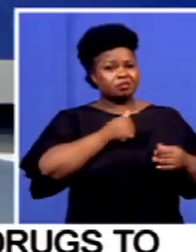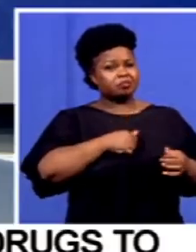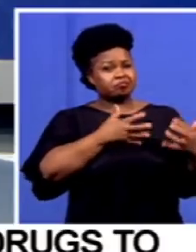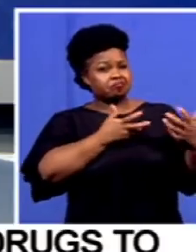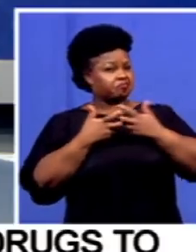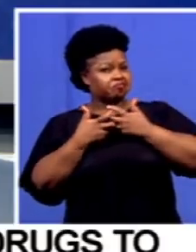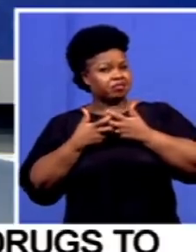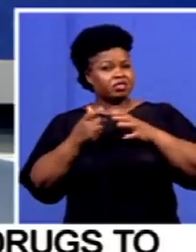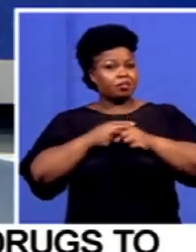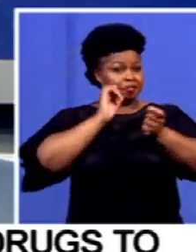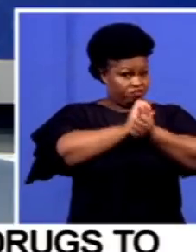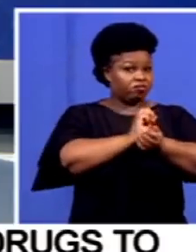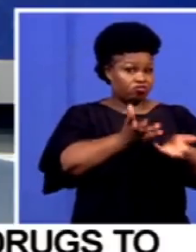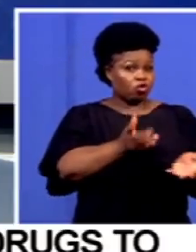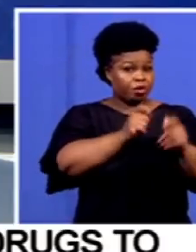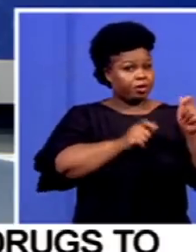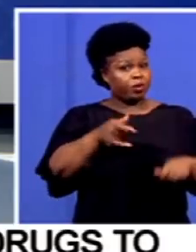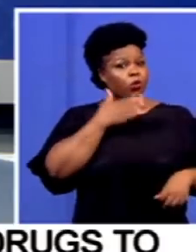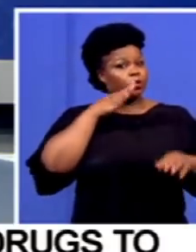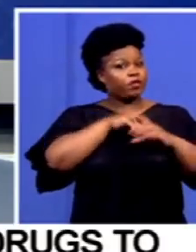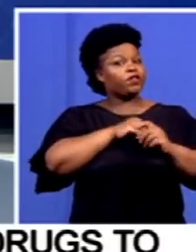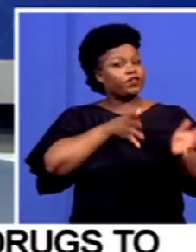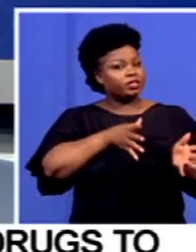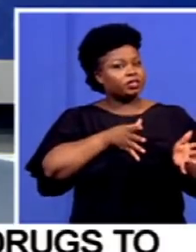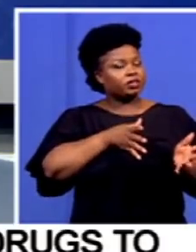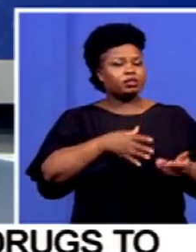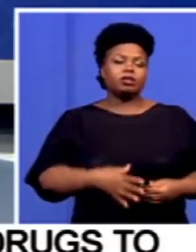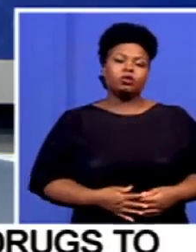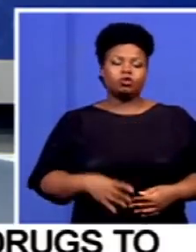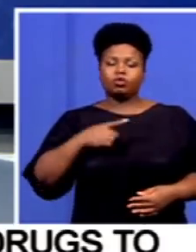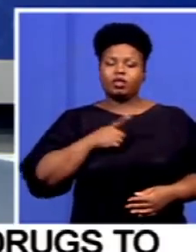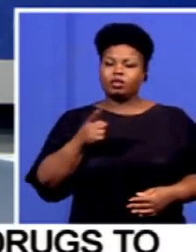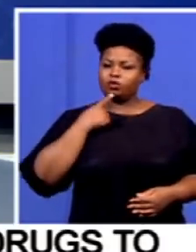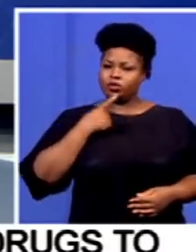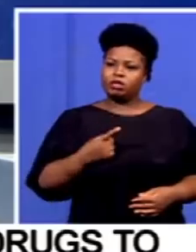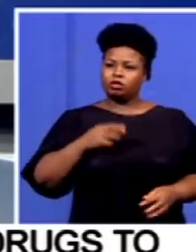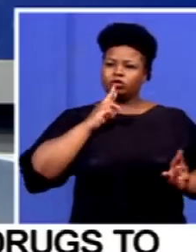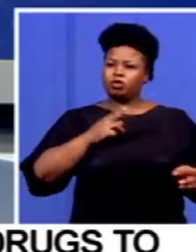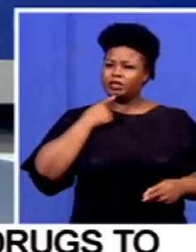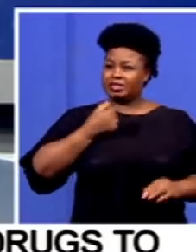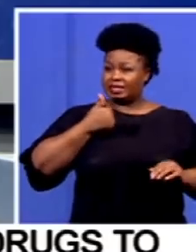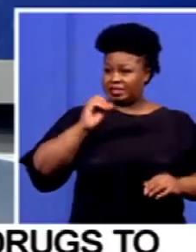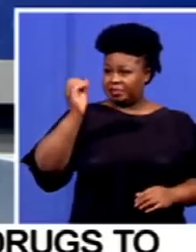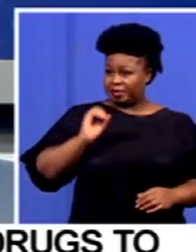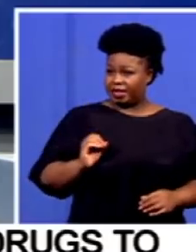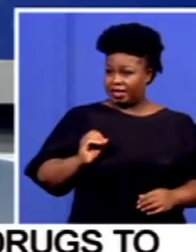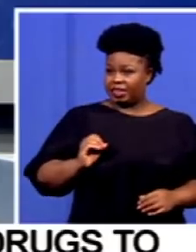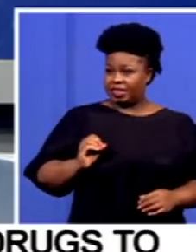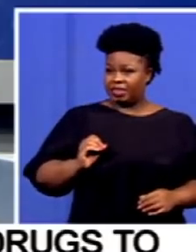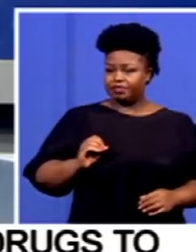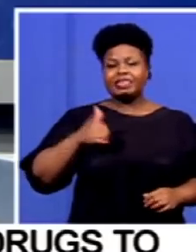translate into convictions of those who've been arrested? I mentioned that your report says 60 people were arrested, for